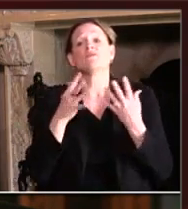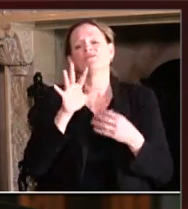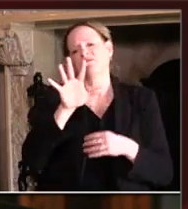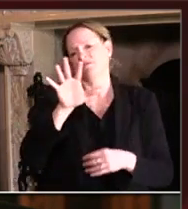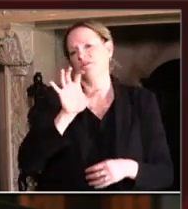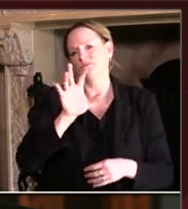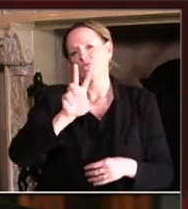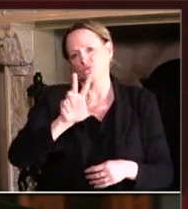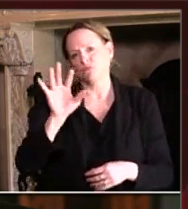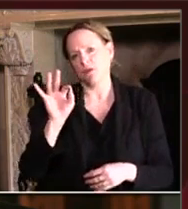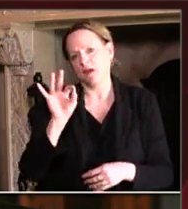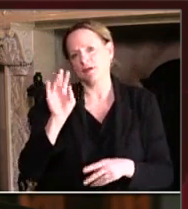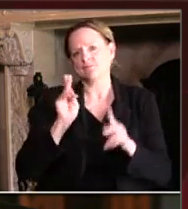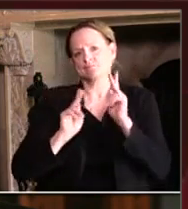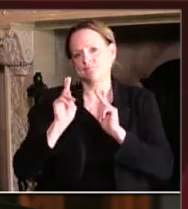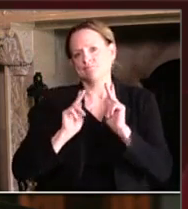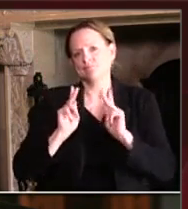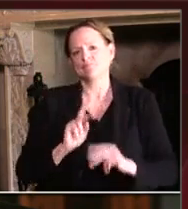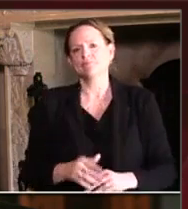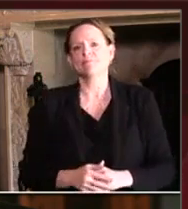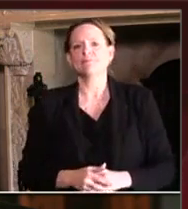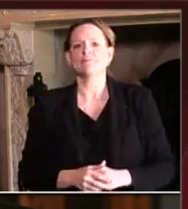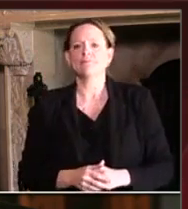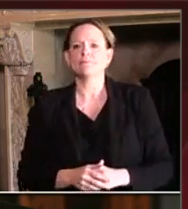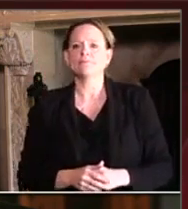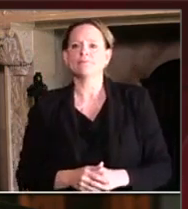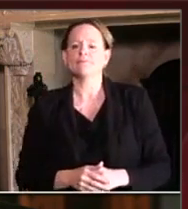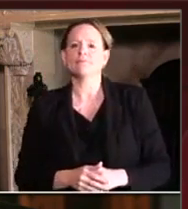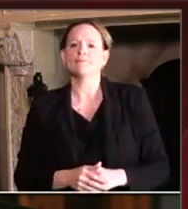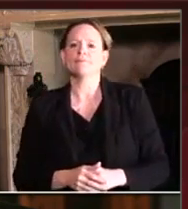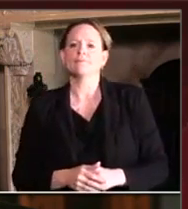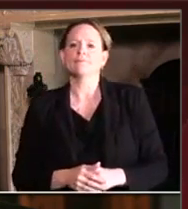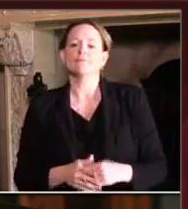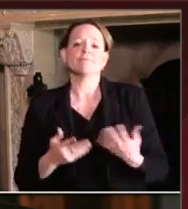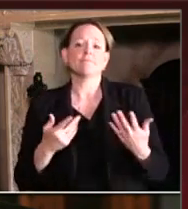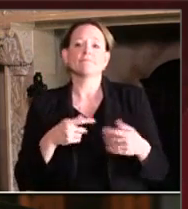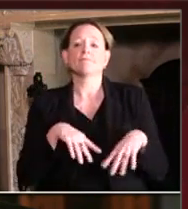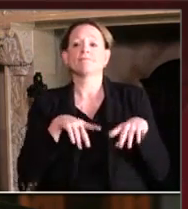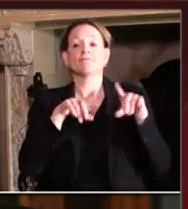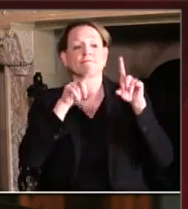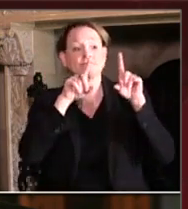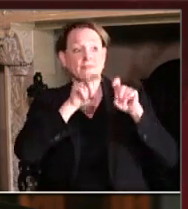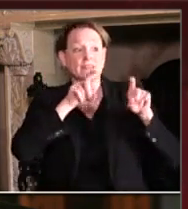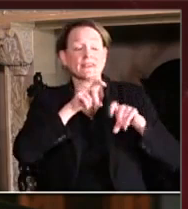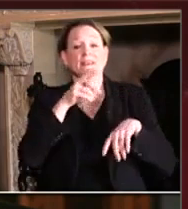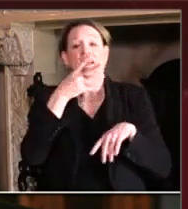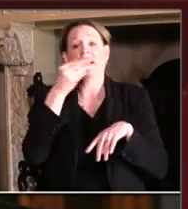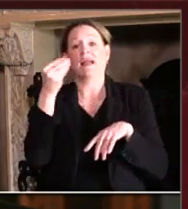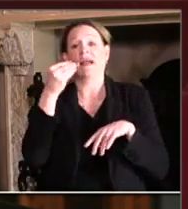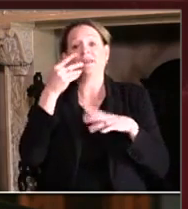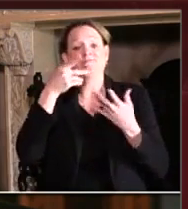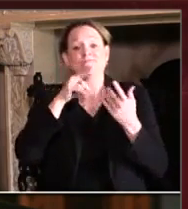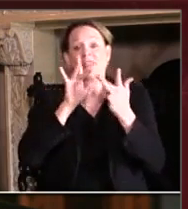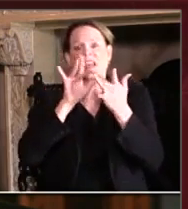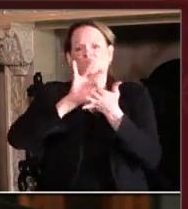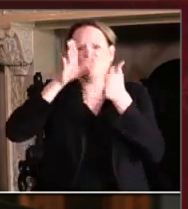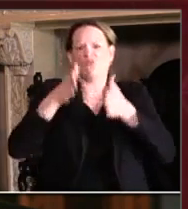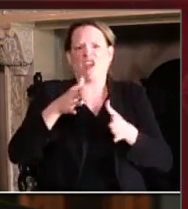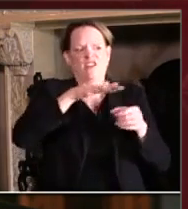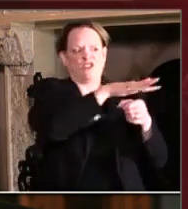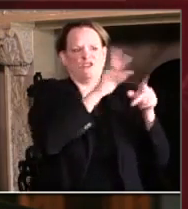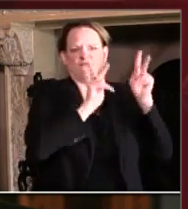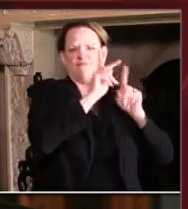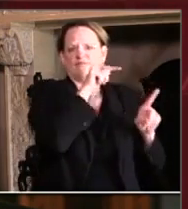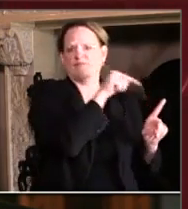539. Testing and tracing, these are integral steps to our public health response to COVID-19. And we can only take